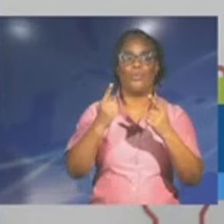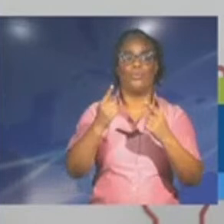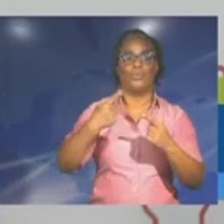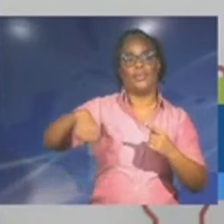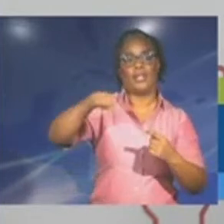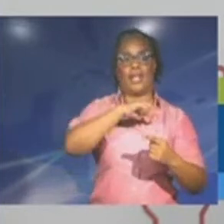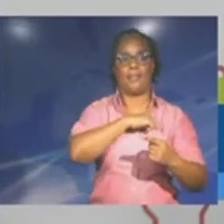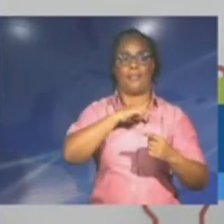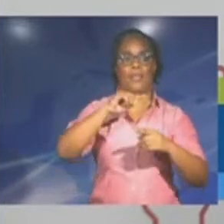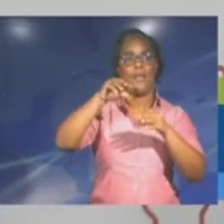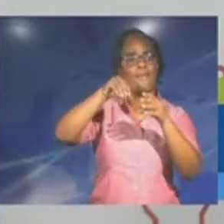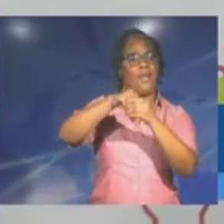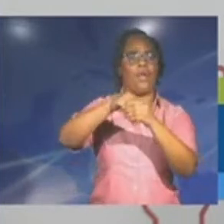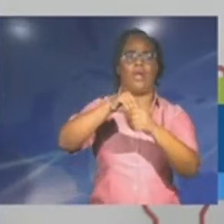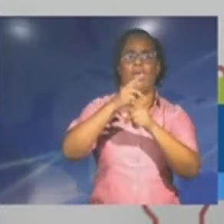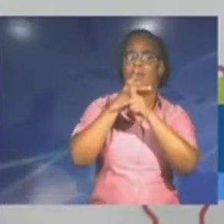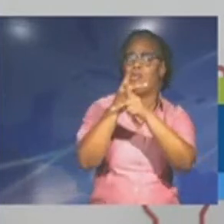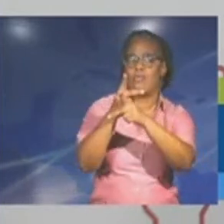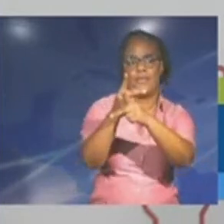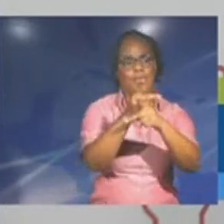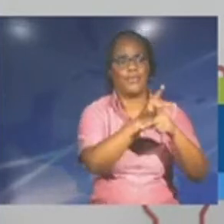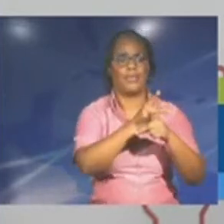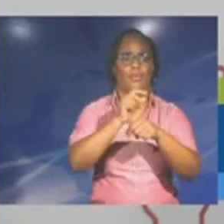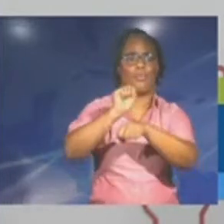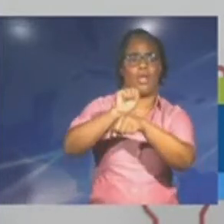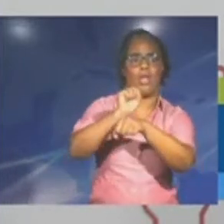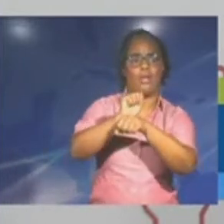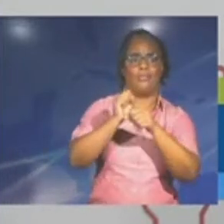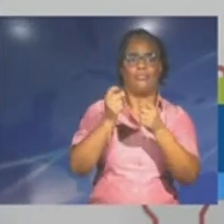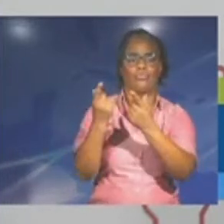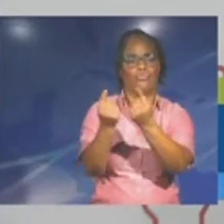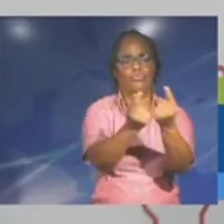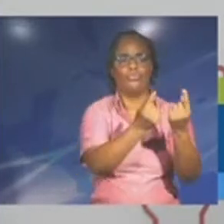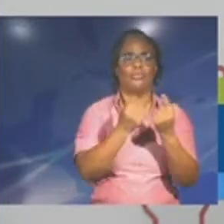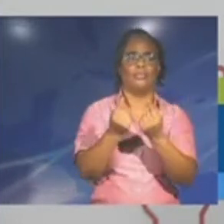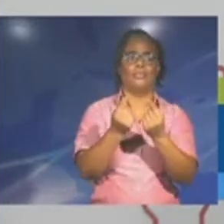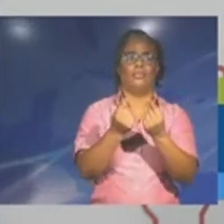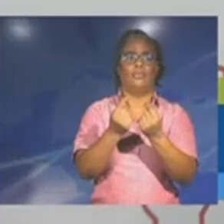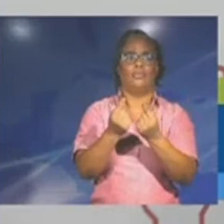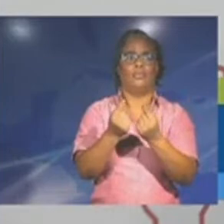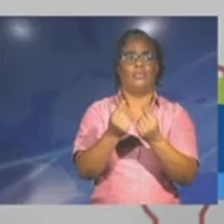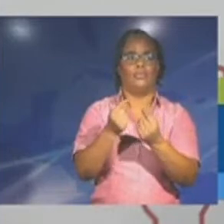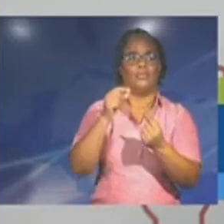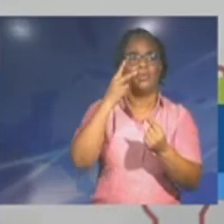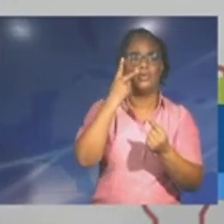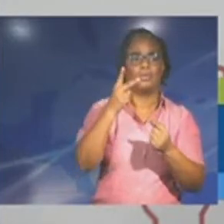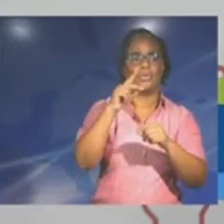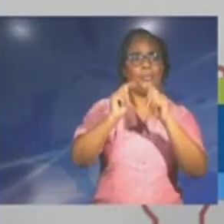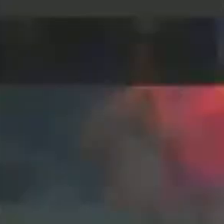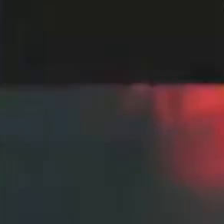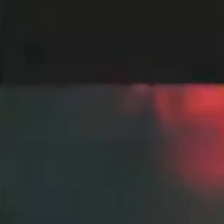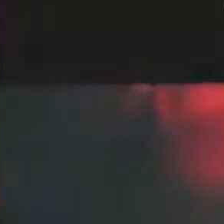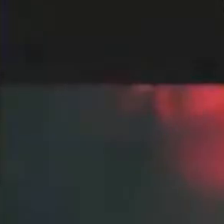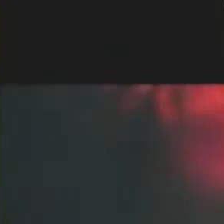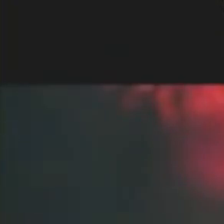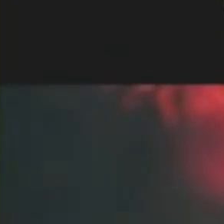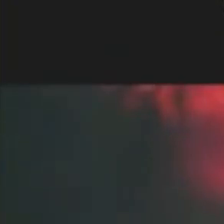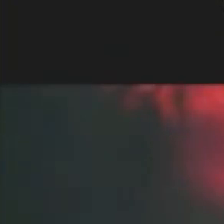to ensure a healthier Trinidad and Tobago. Do have a happy International Nurses Day. Goodbye for now.